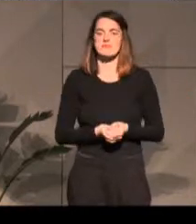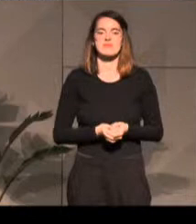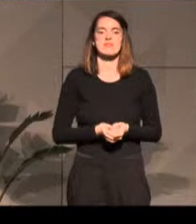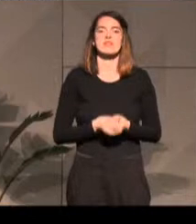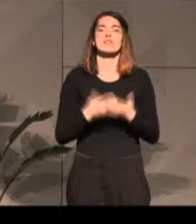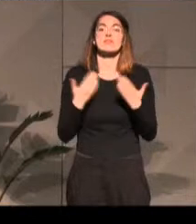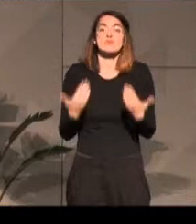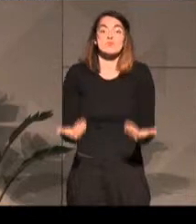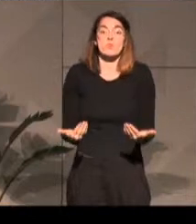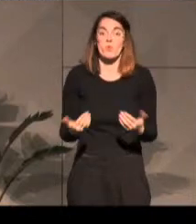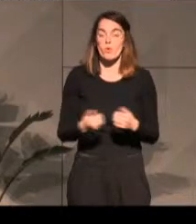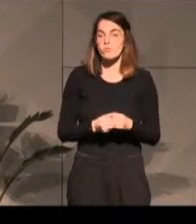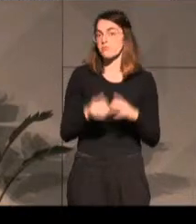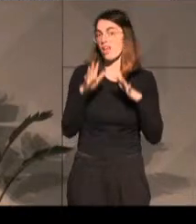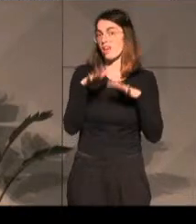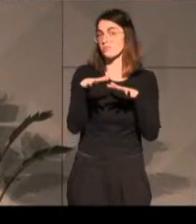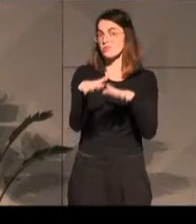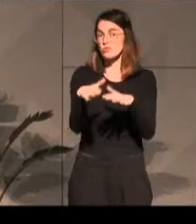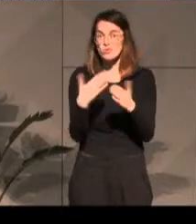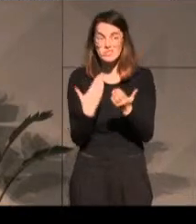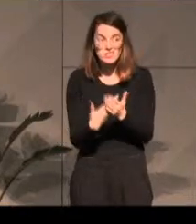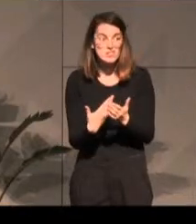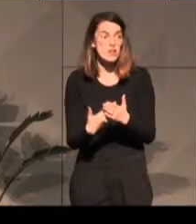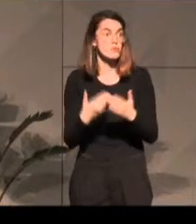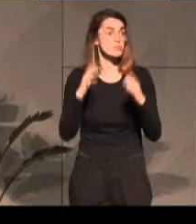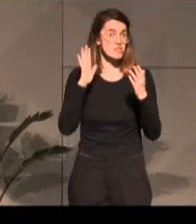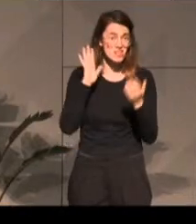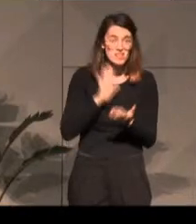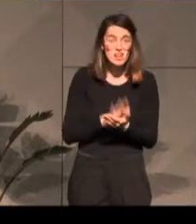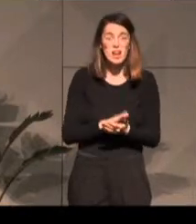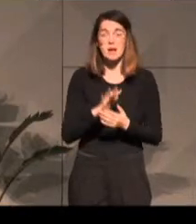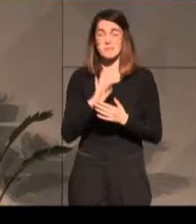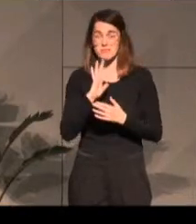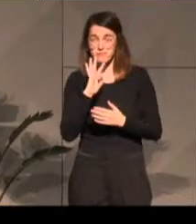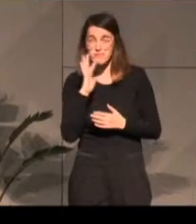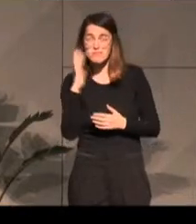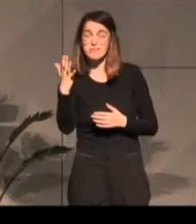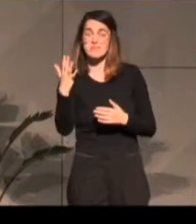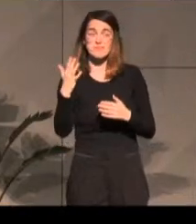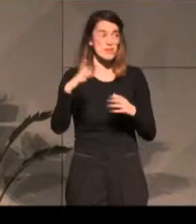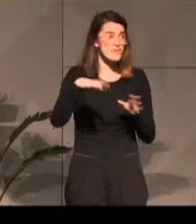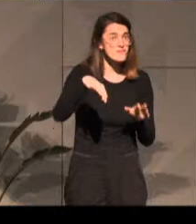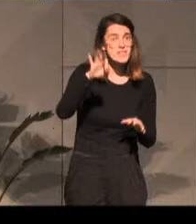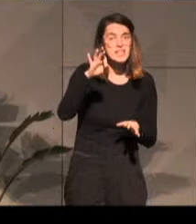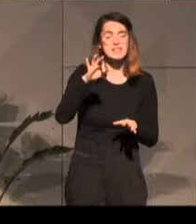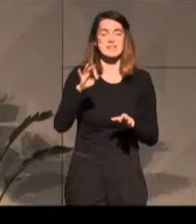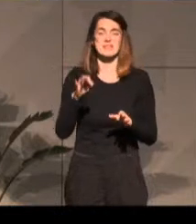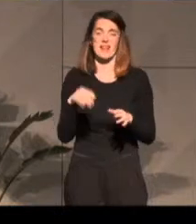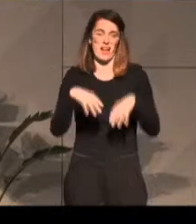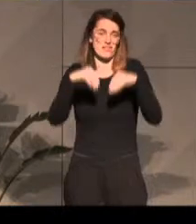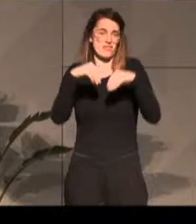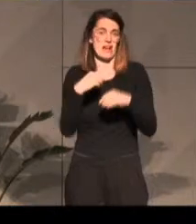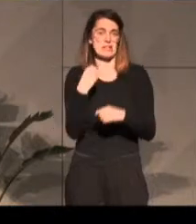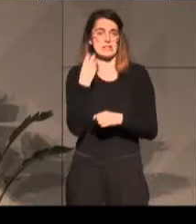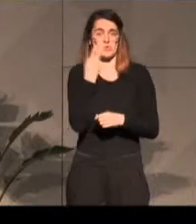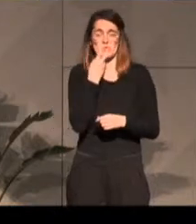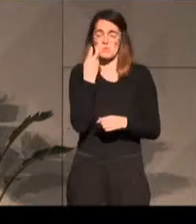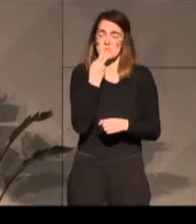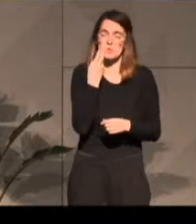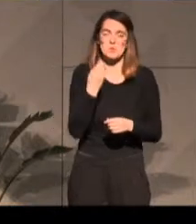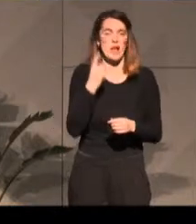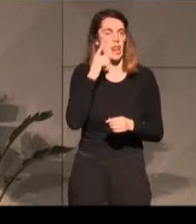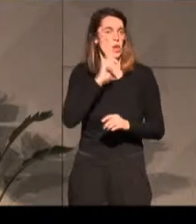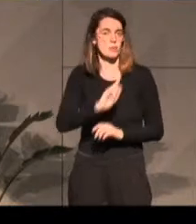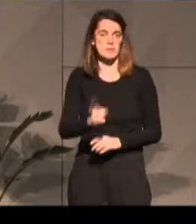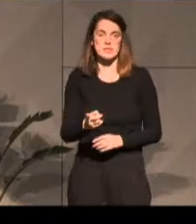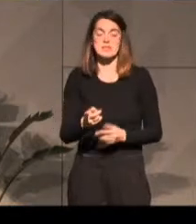That was very depressing at the beginning. We didn't know if we would have been able to carry out the expedition in the first place. These are